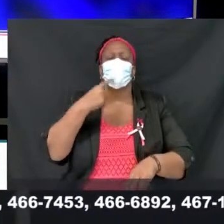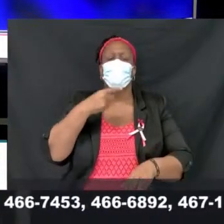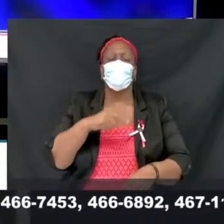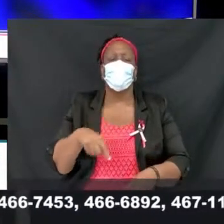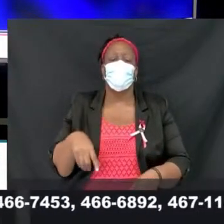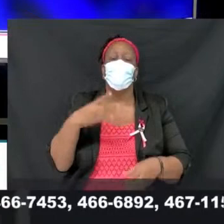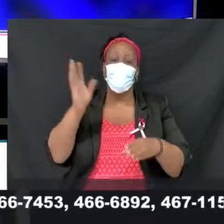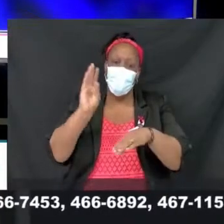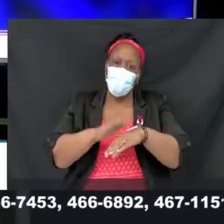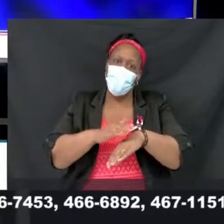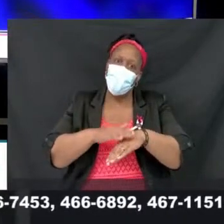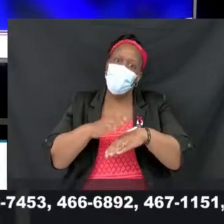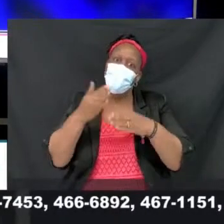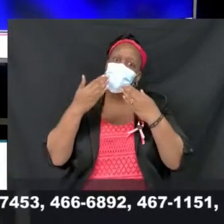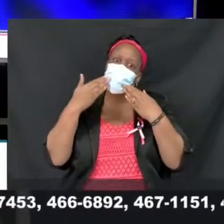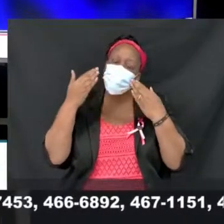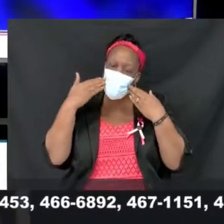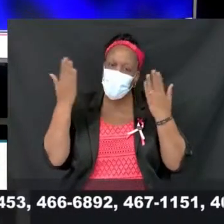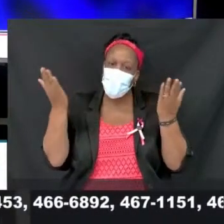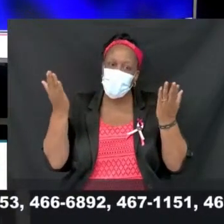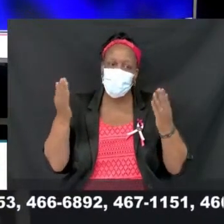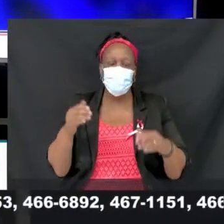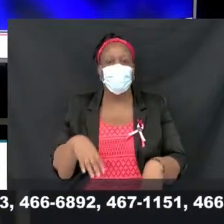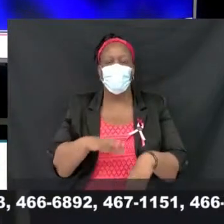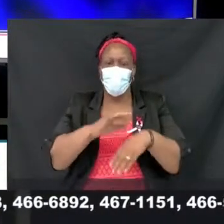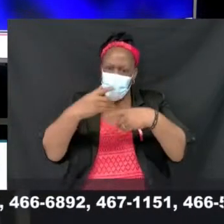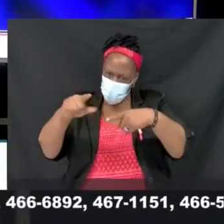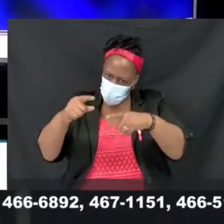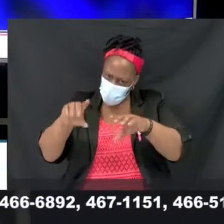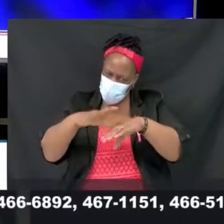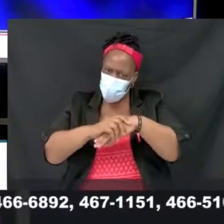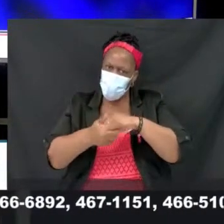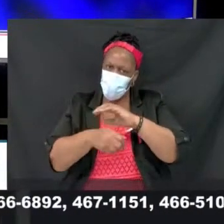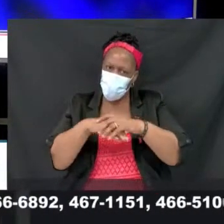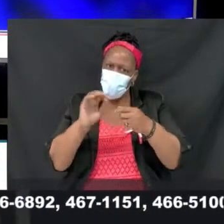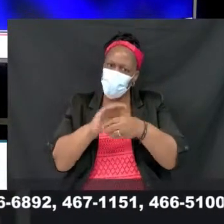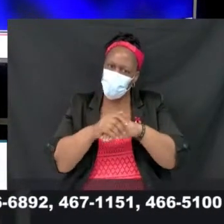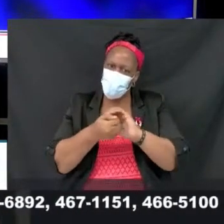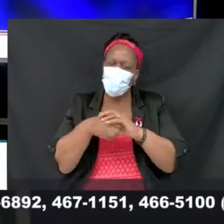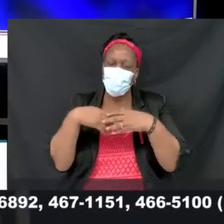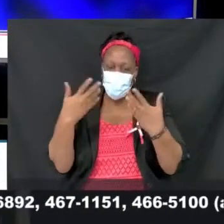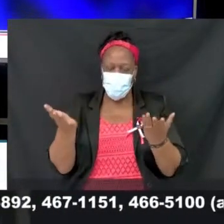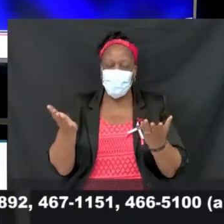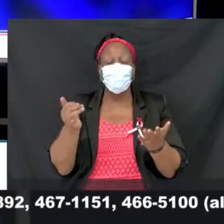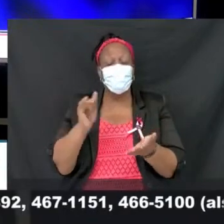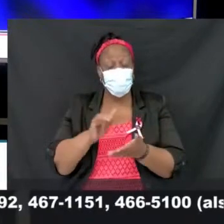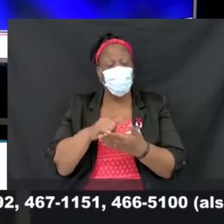is how effective the messaging actually has been.